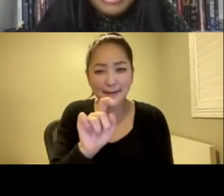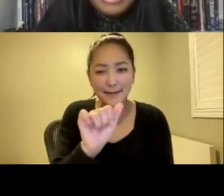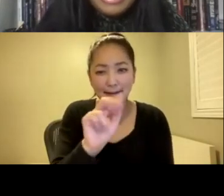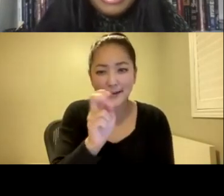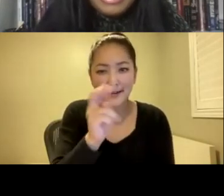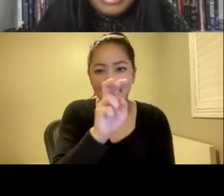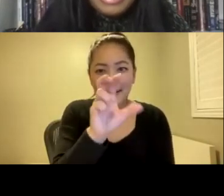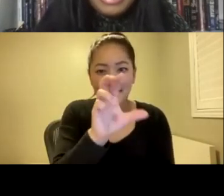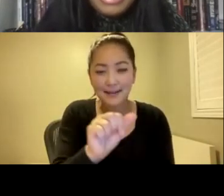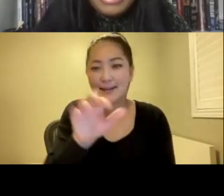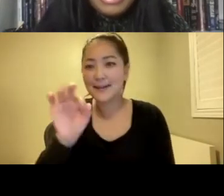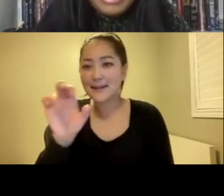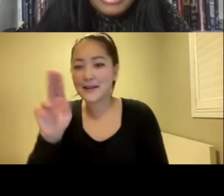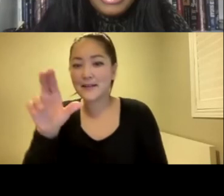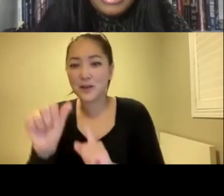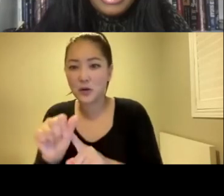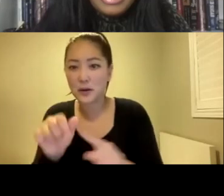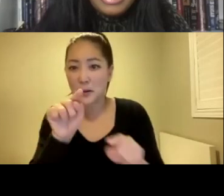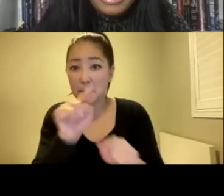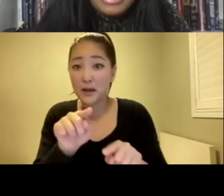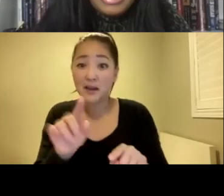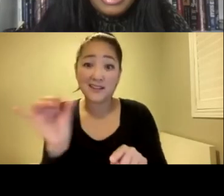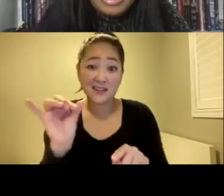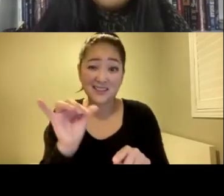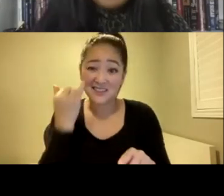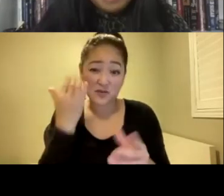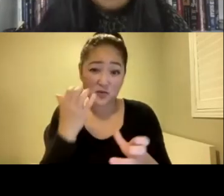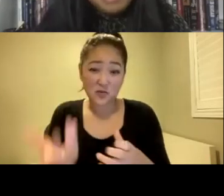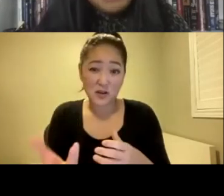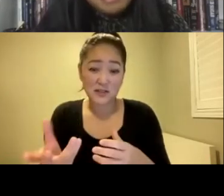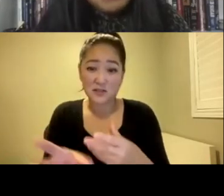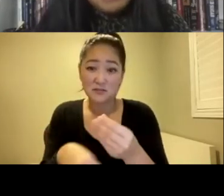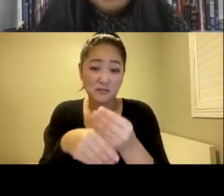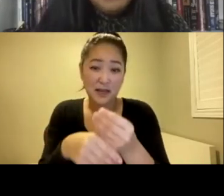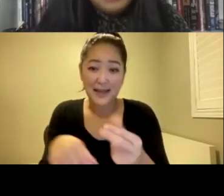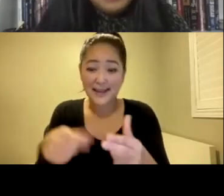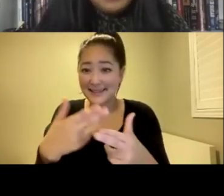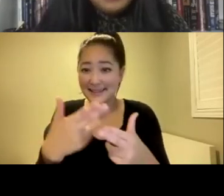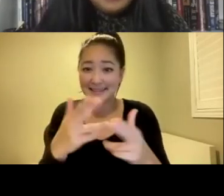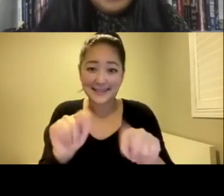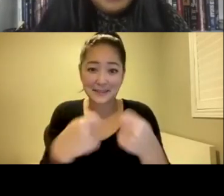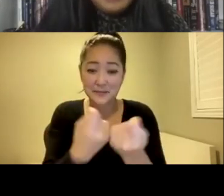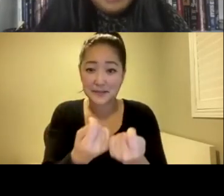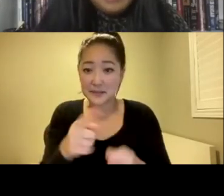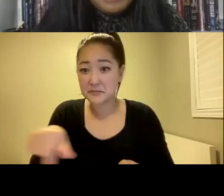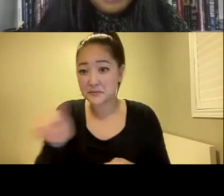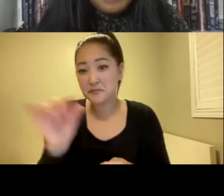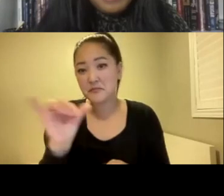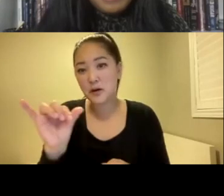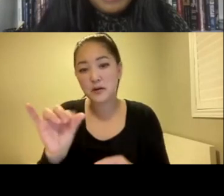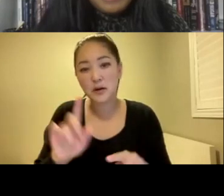if you'd like, you can talk about the rest of the team. Who is the team? How did you design it? But first, just what's your